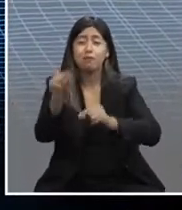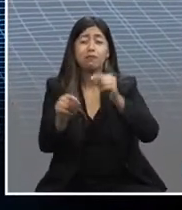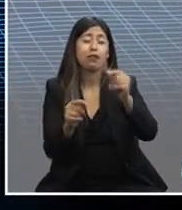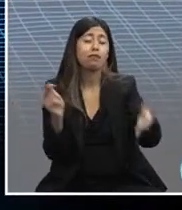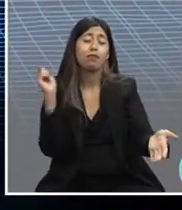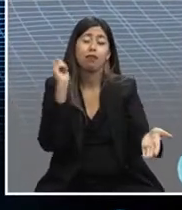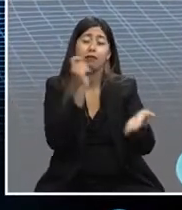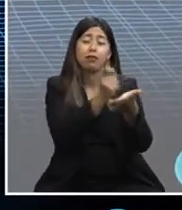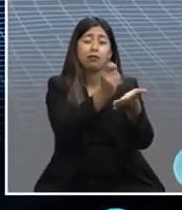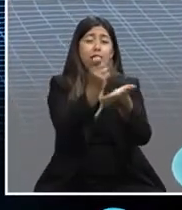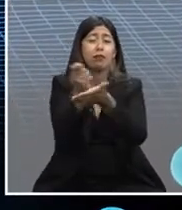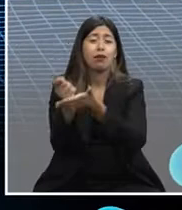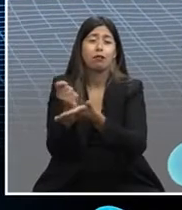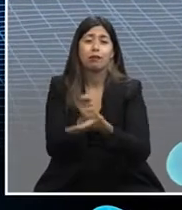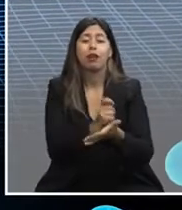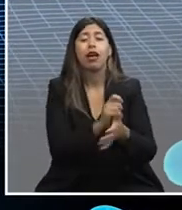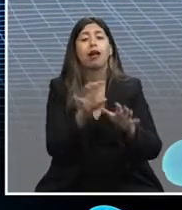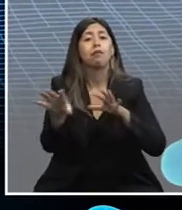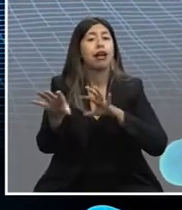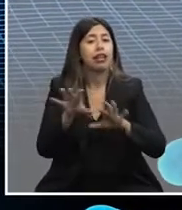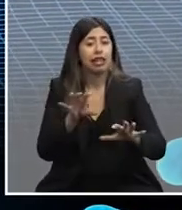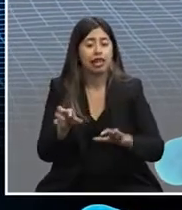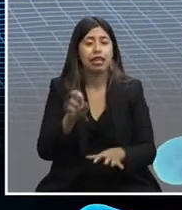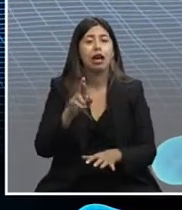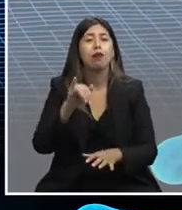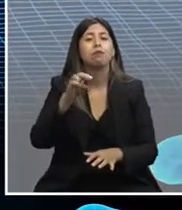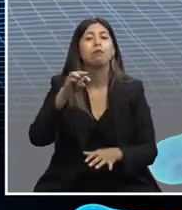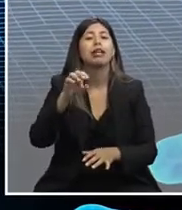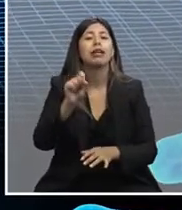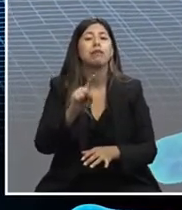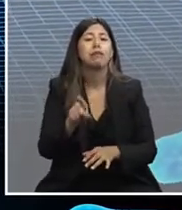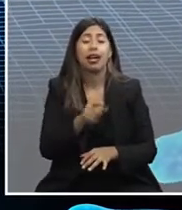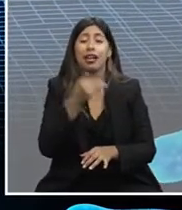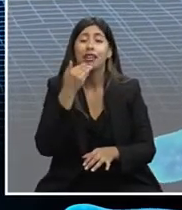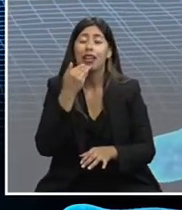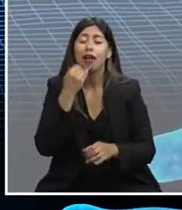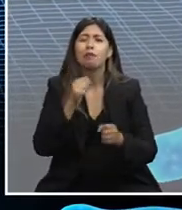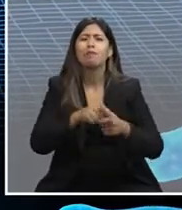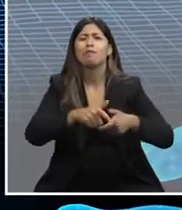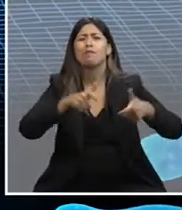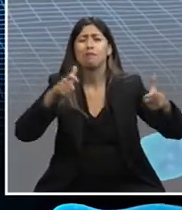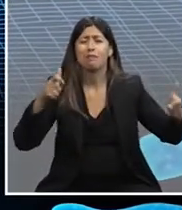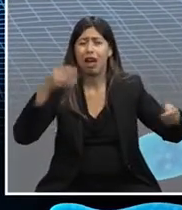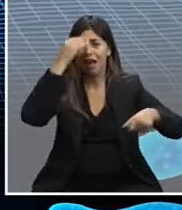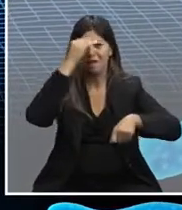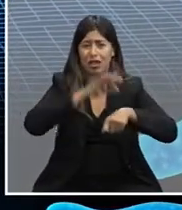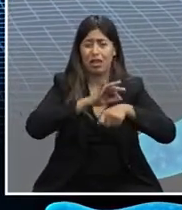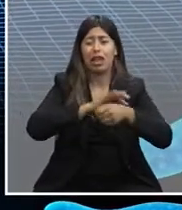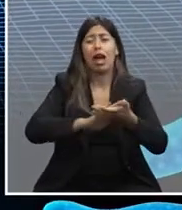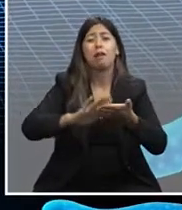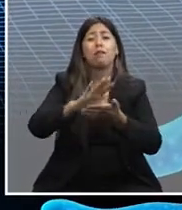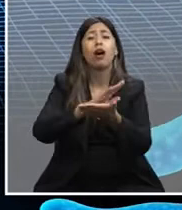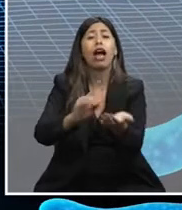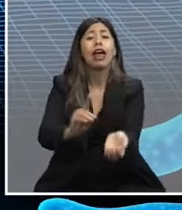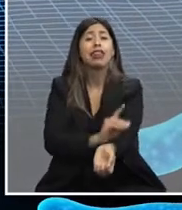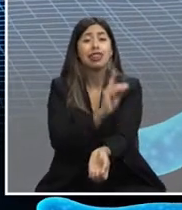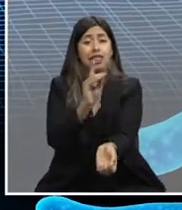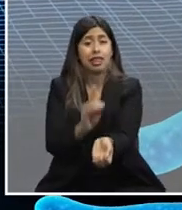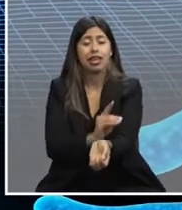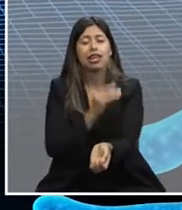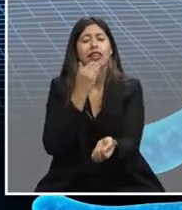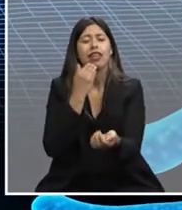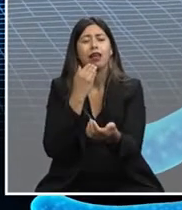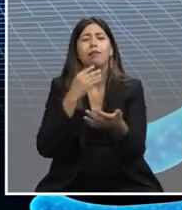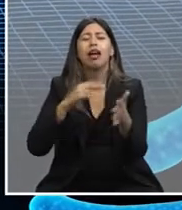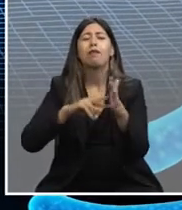diabetes, hypertension, and cardiovascular disease. Finally, to satisfy our thirst for information, we now gorge